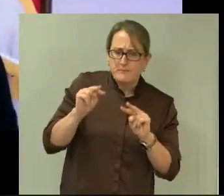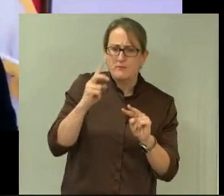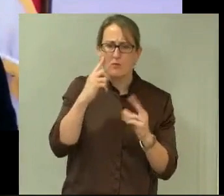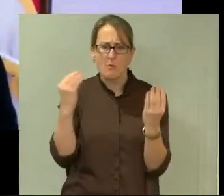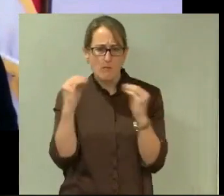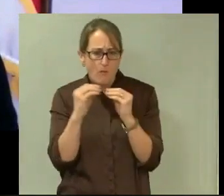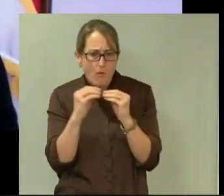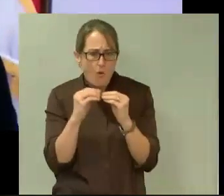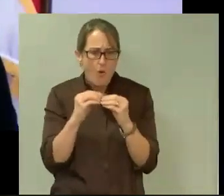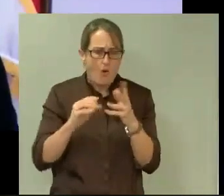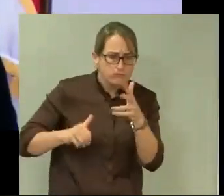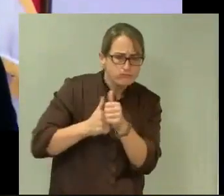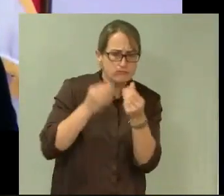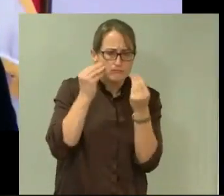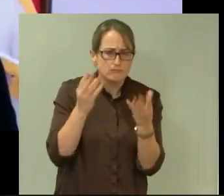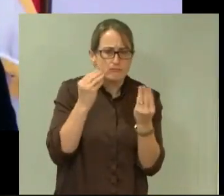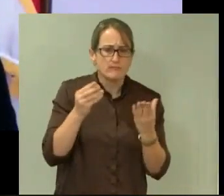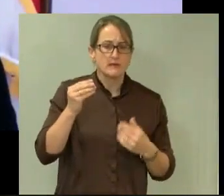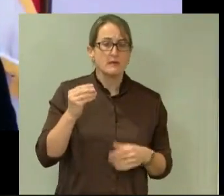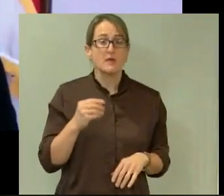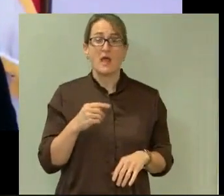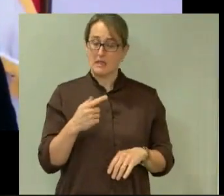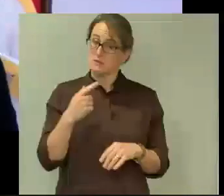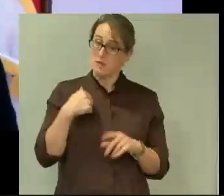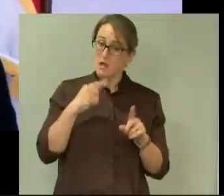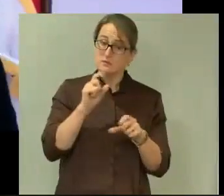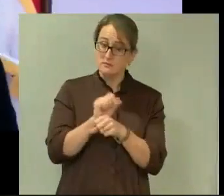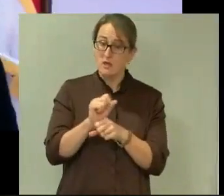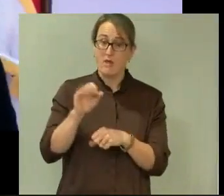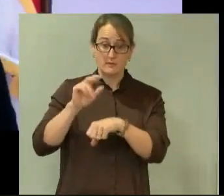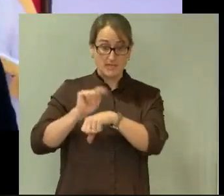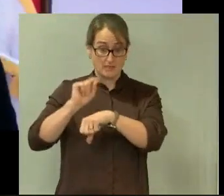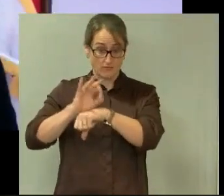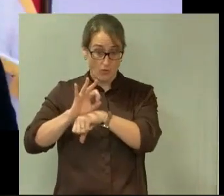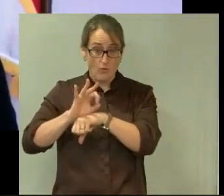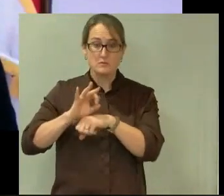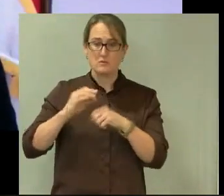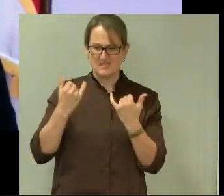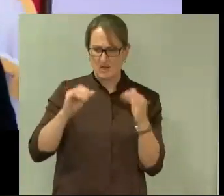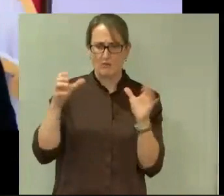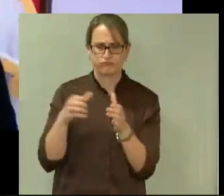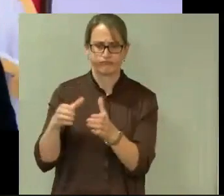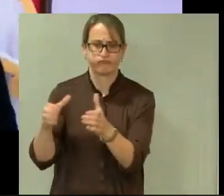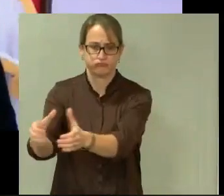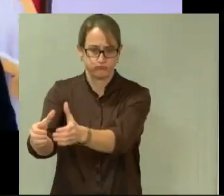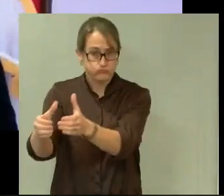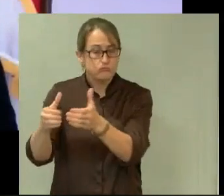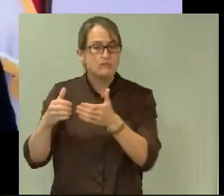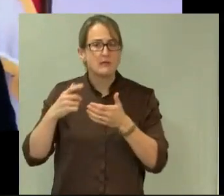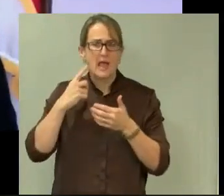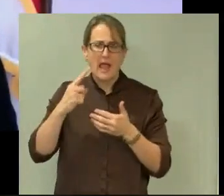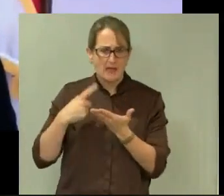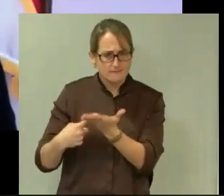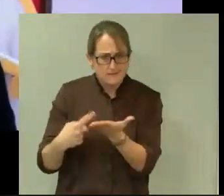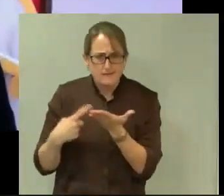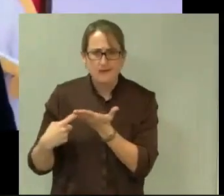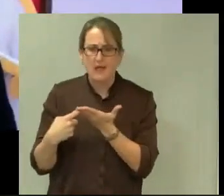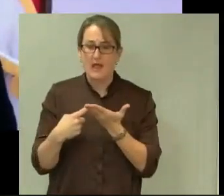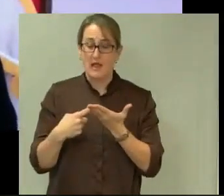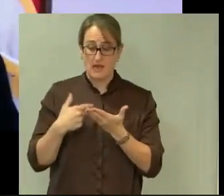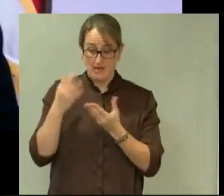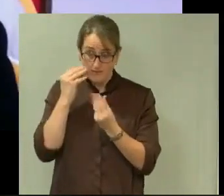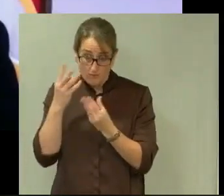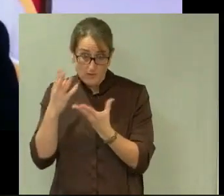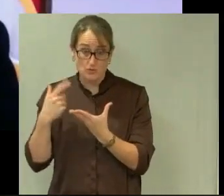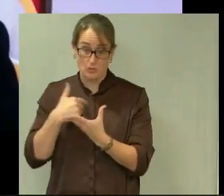groups taking place across all sectors, and know that we will continue to share information as